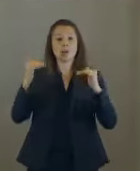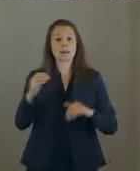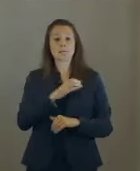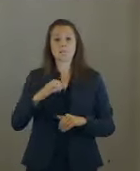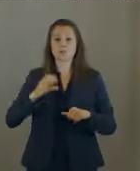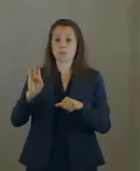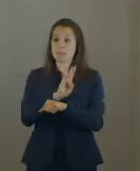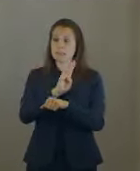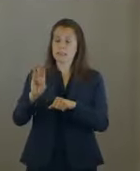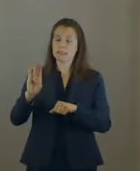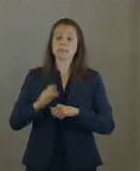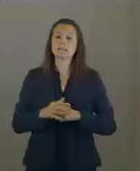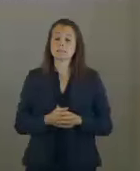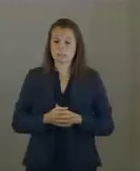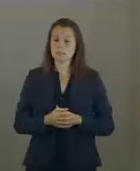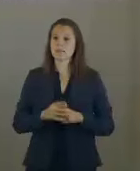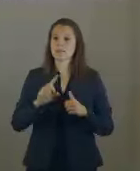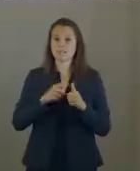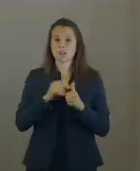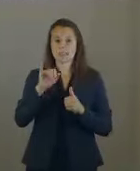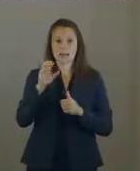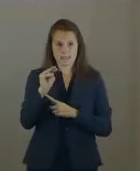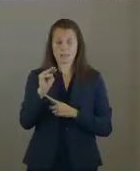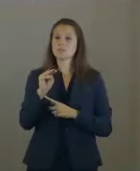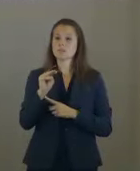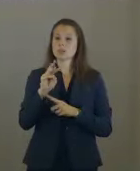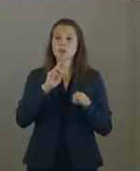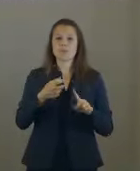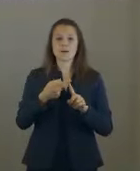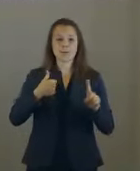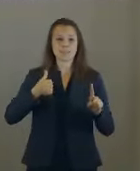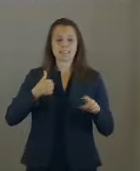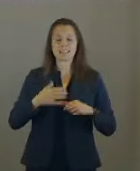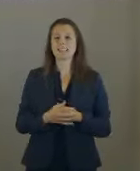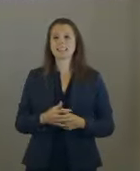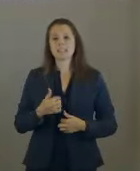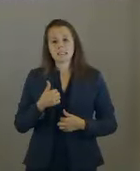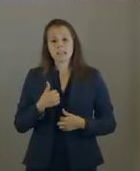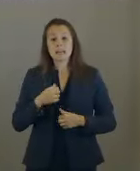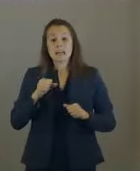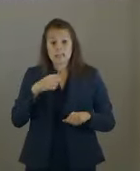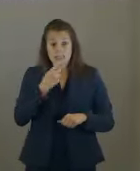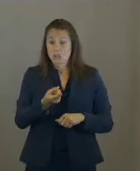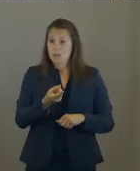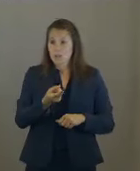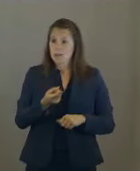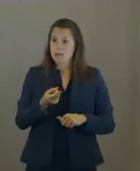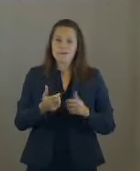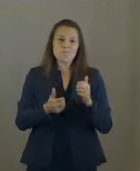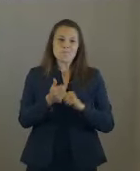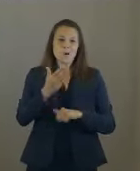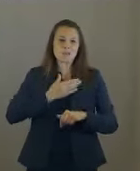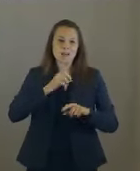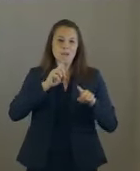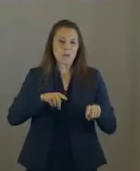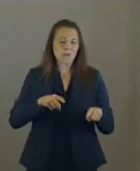commission business, which the first item is a report from me. I can tell you that the bulk of my report